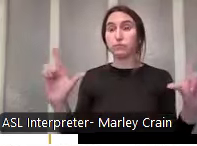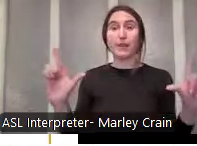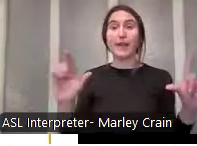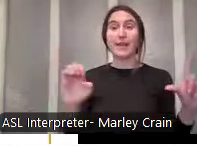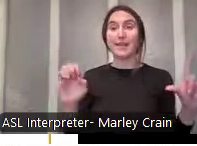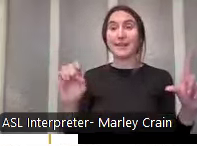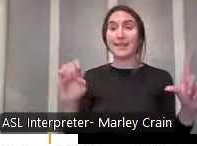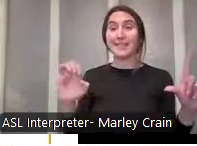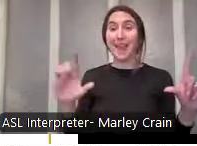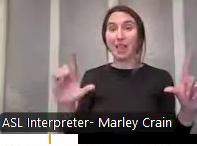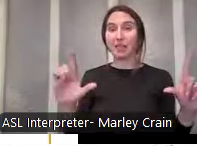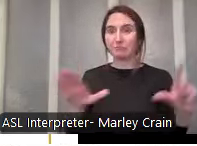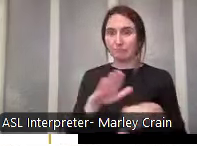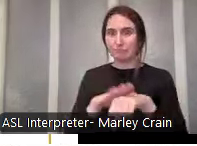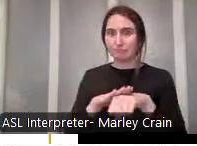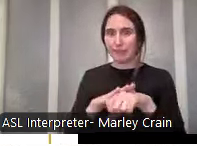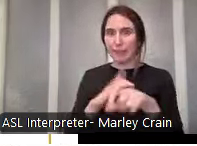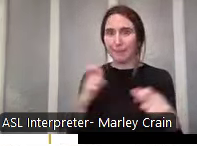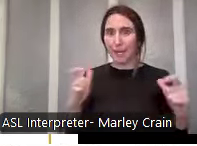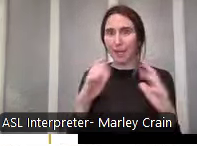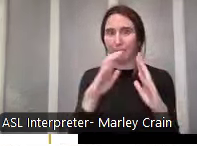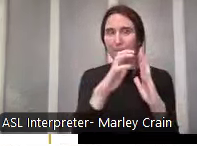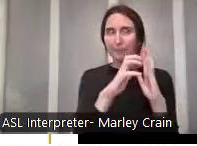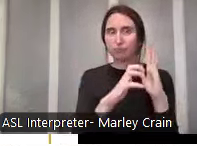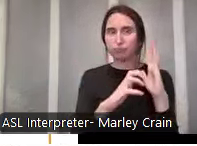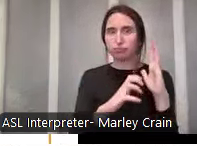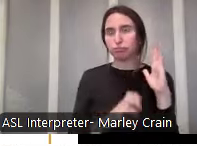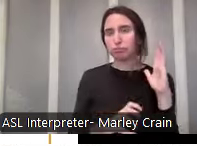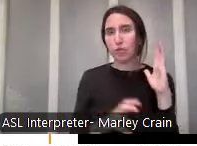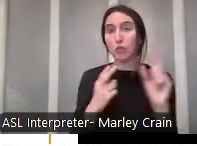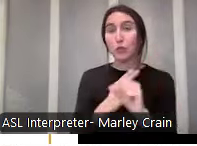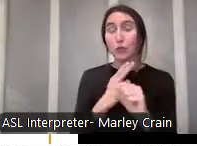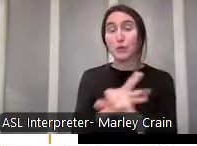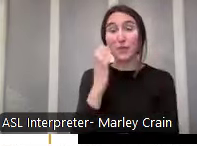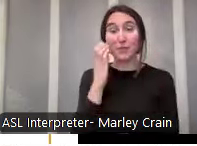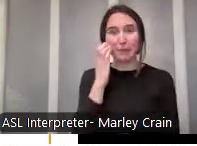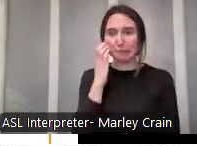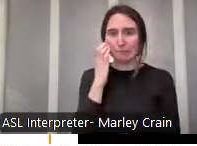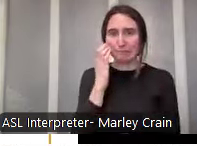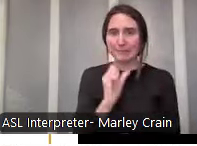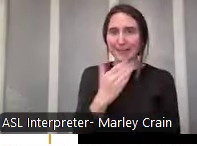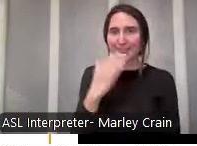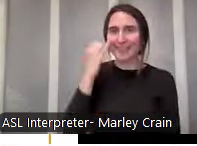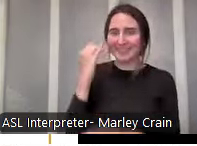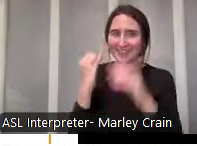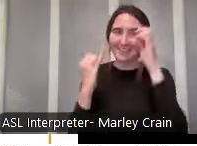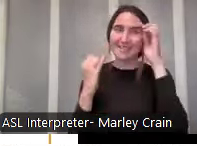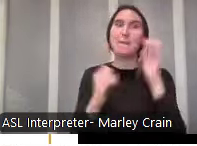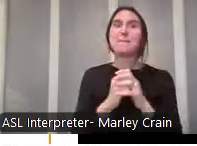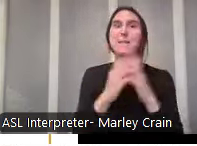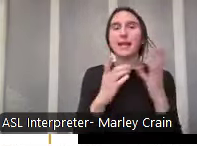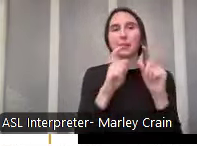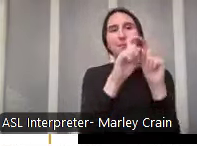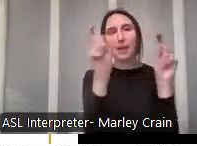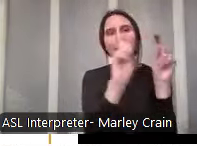you can, because it's, a lot of rows and charts. But you can see, for example,